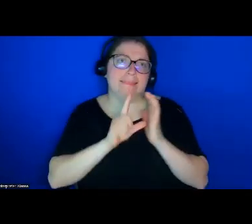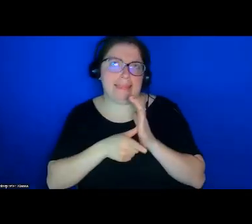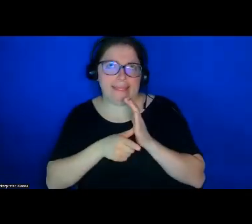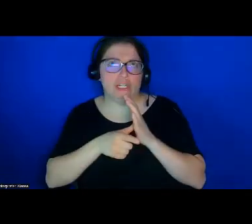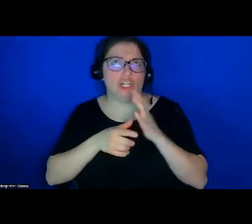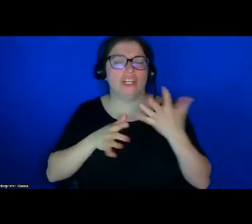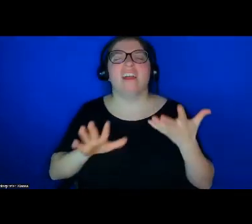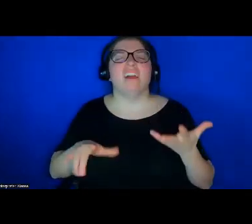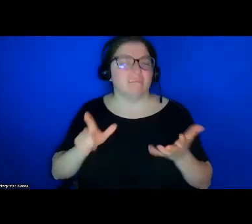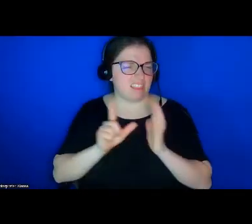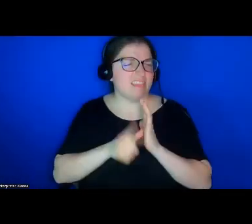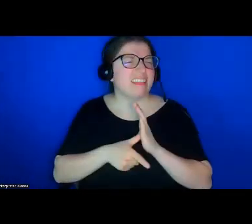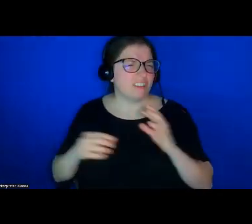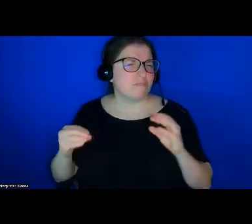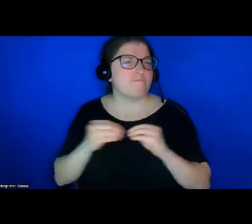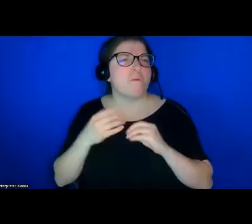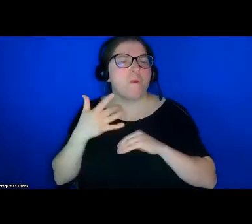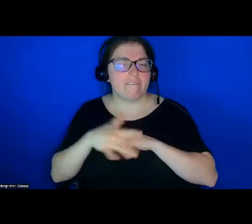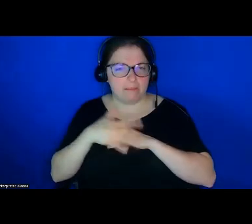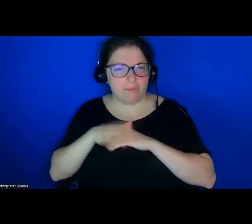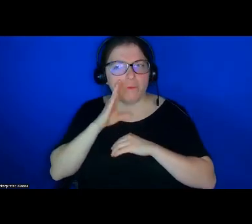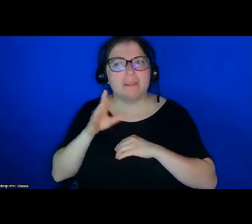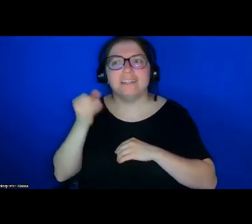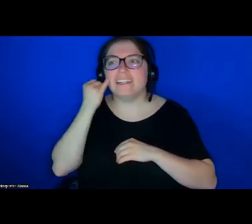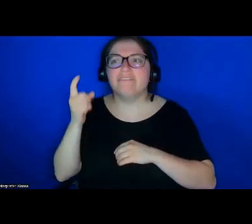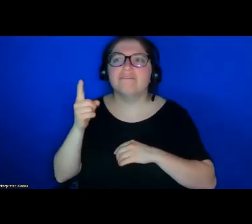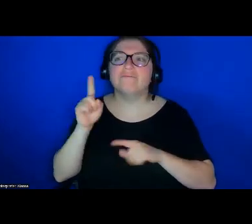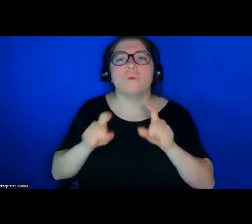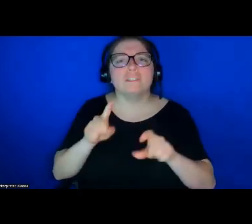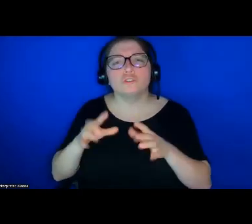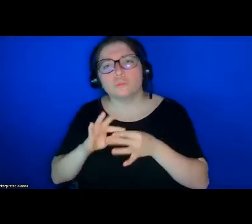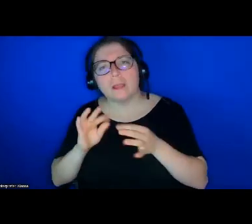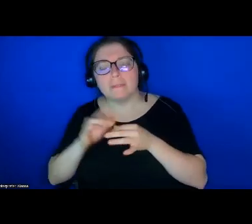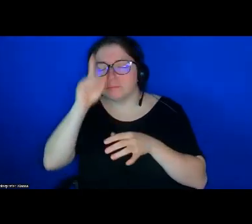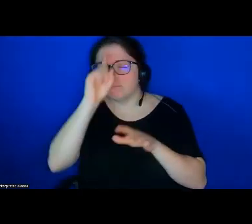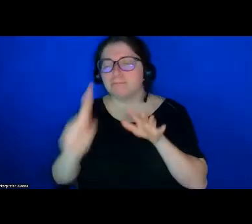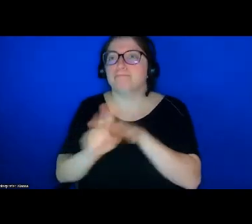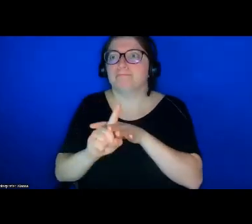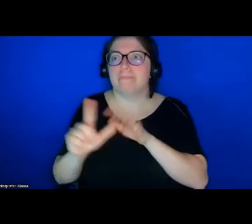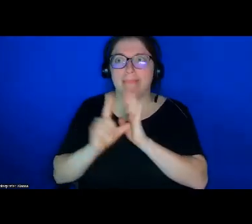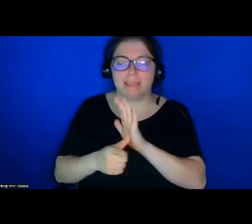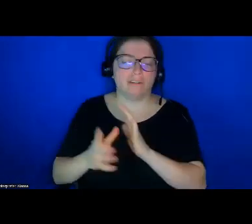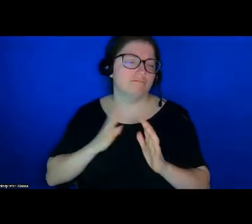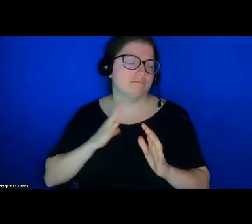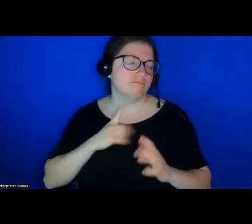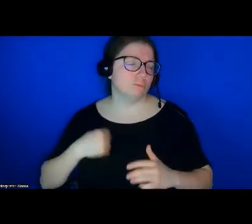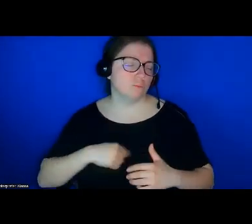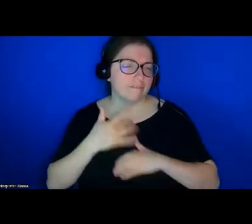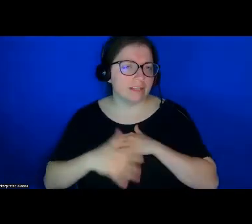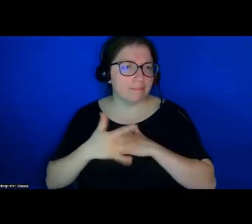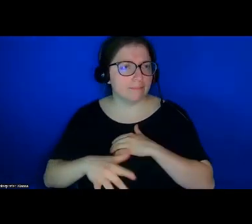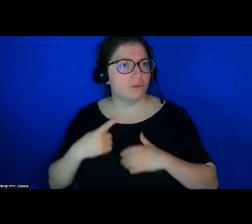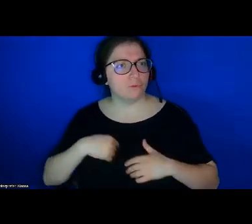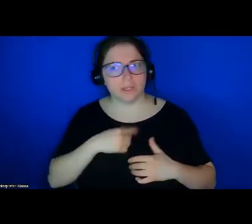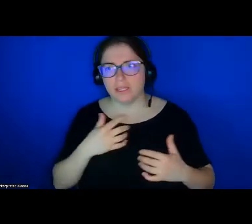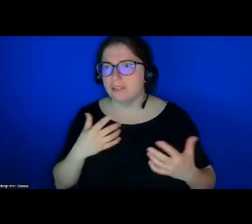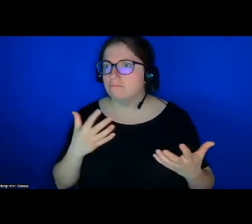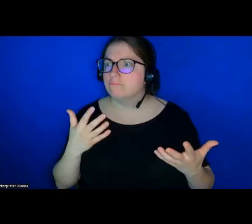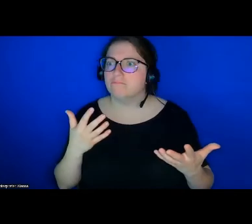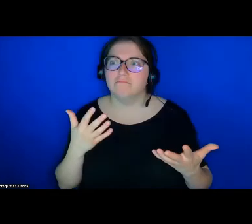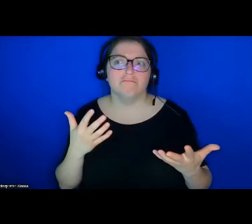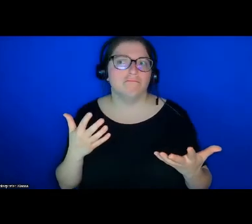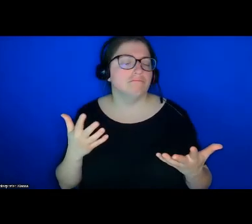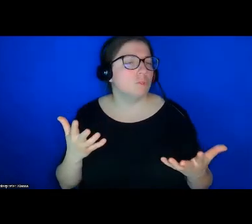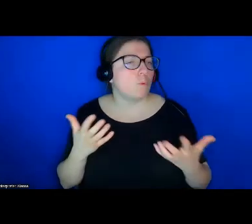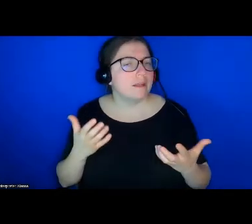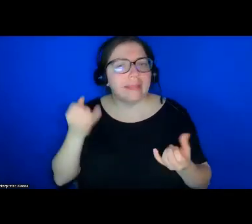material available and you have questions or comments um later on please you know you know that we're always you know looking for uh you know